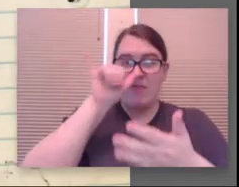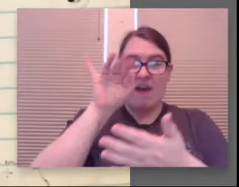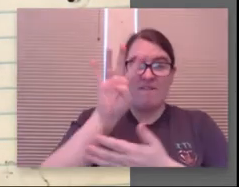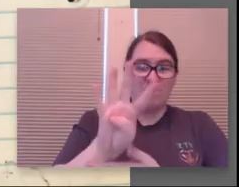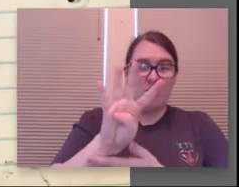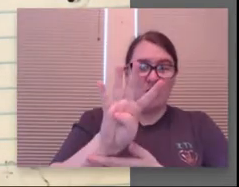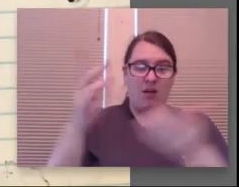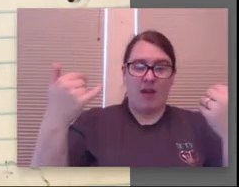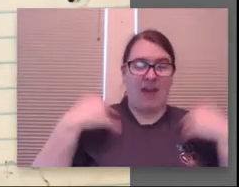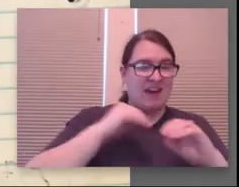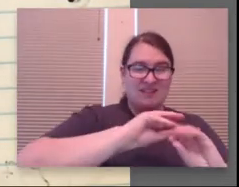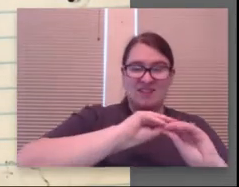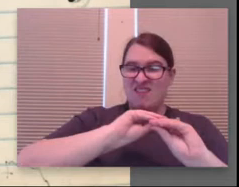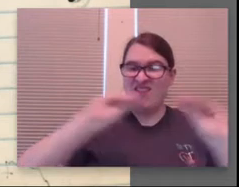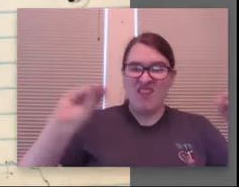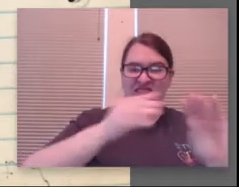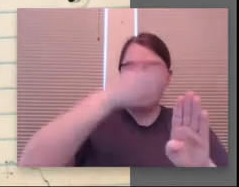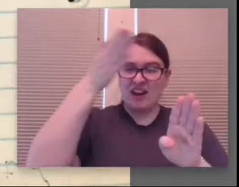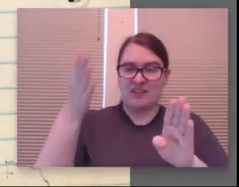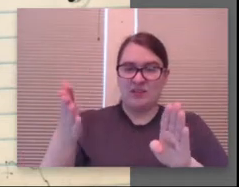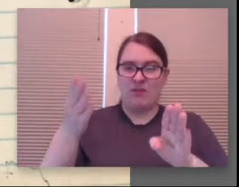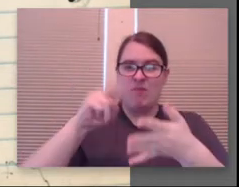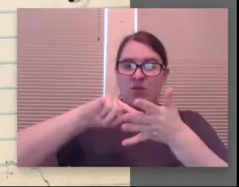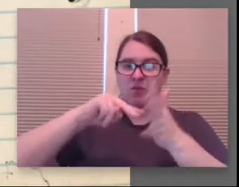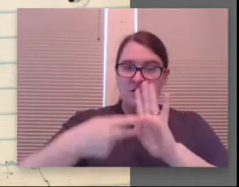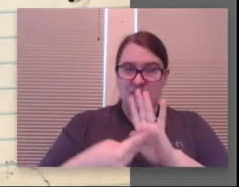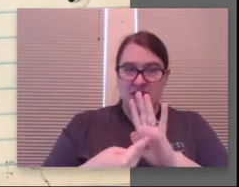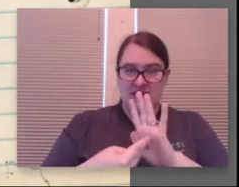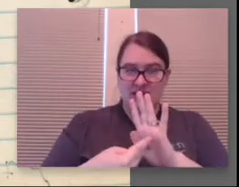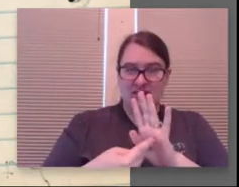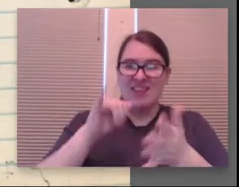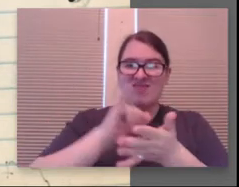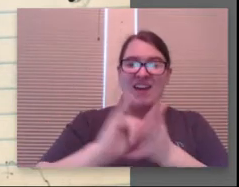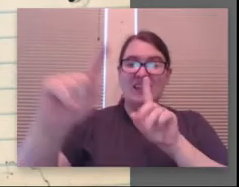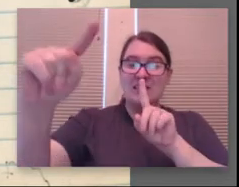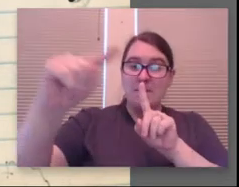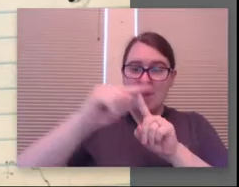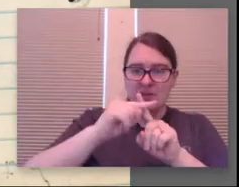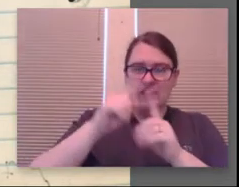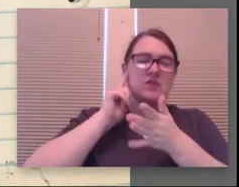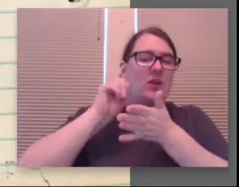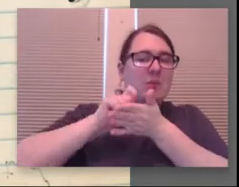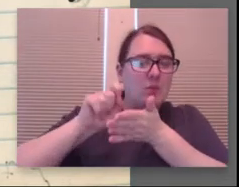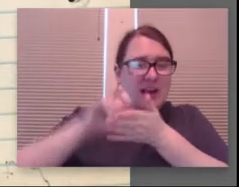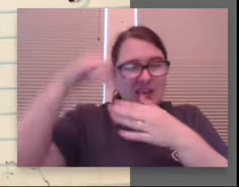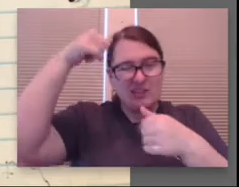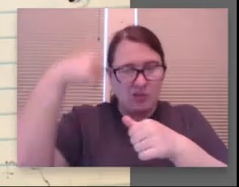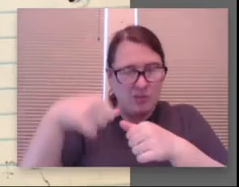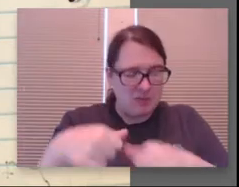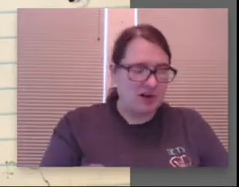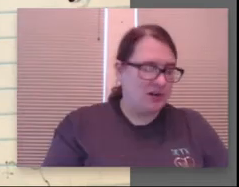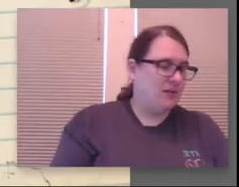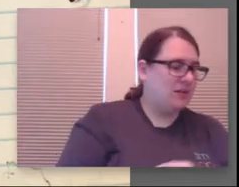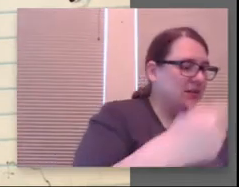Okay, that 4 has nothing next to it, which means that it's positive. So I'm going to write it so